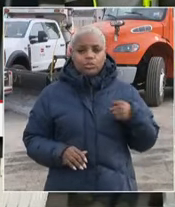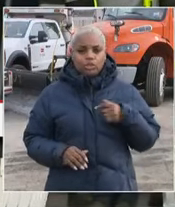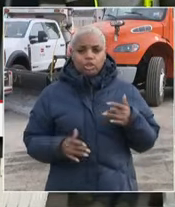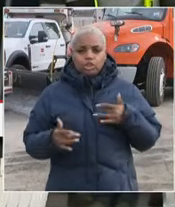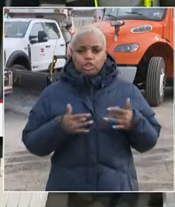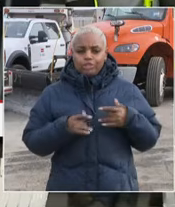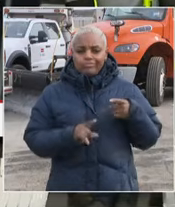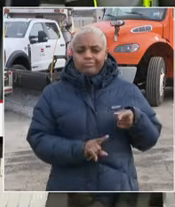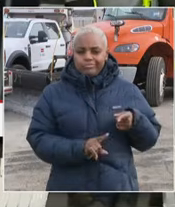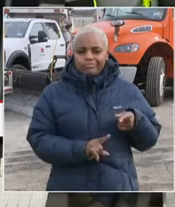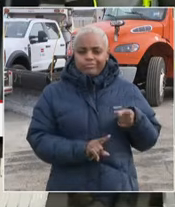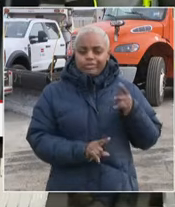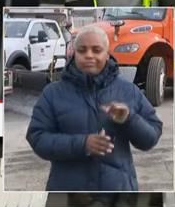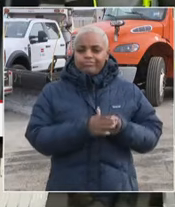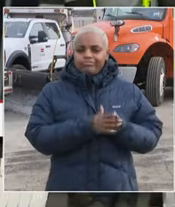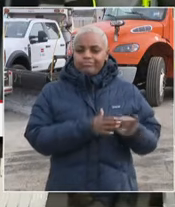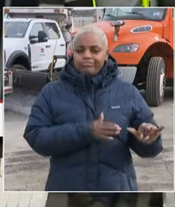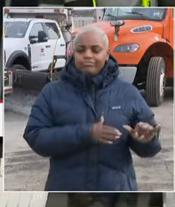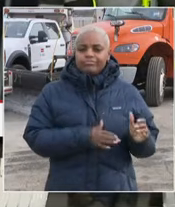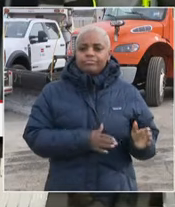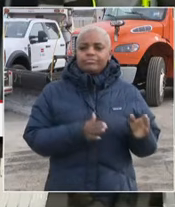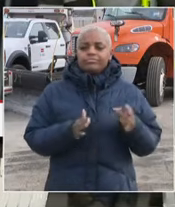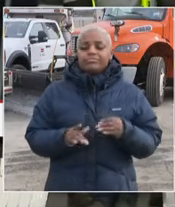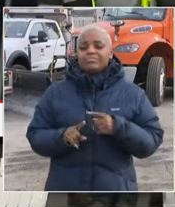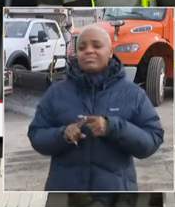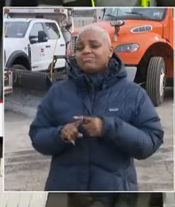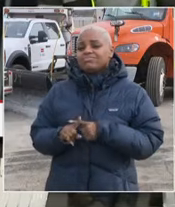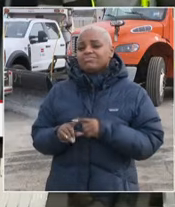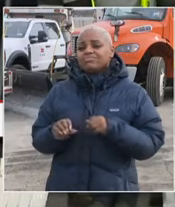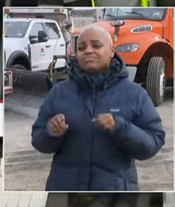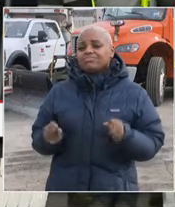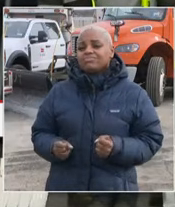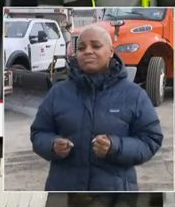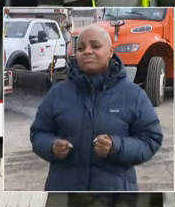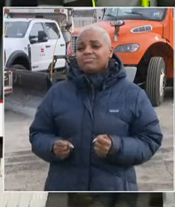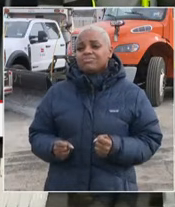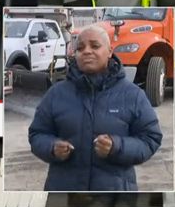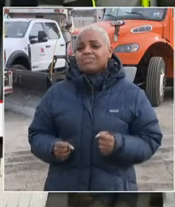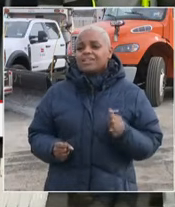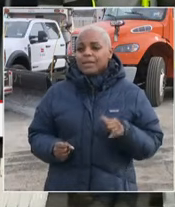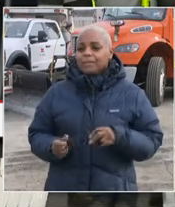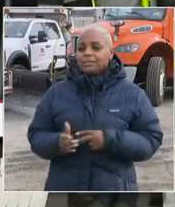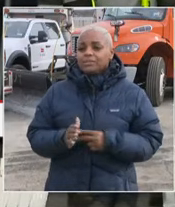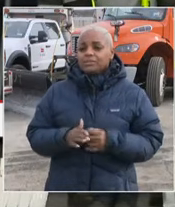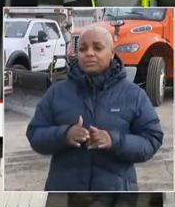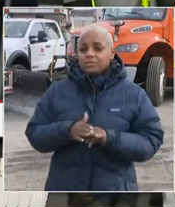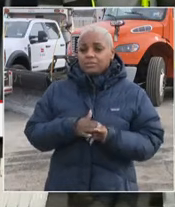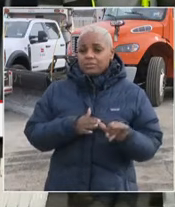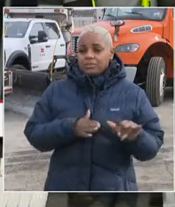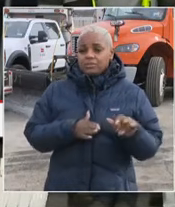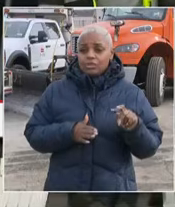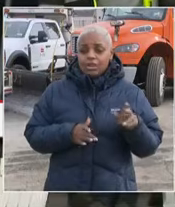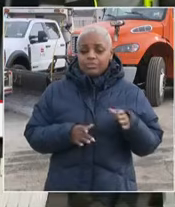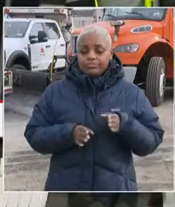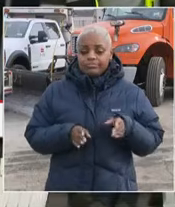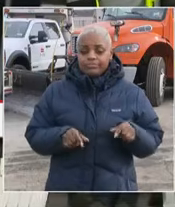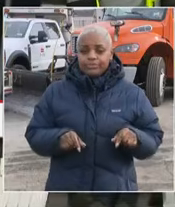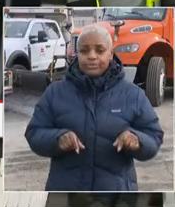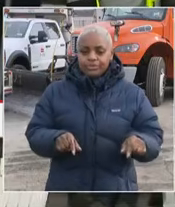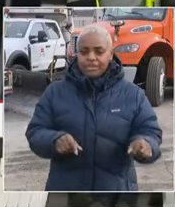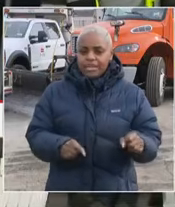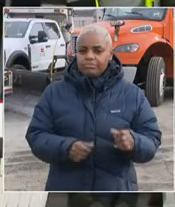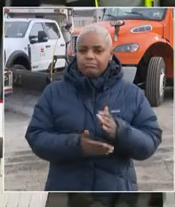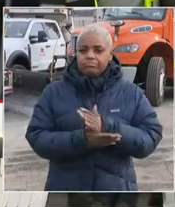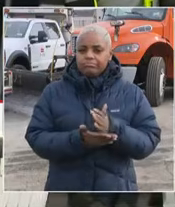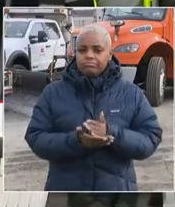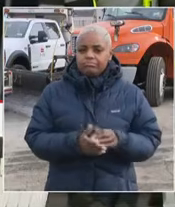cold temperatures, the Mayor mentioned too, also lead to potential rail breaks. We've had a few this week with the very serious cold. So all of that